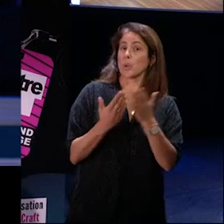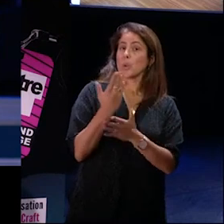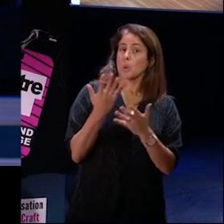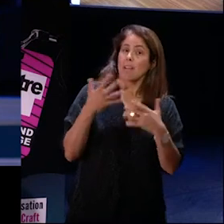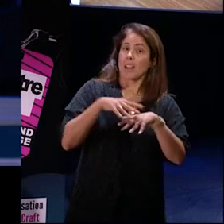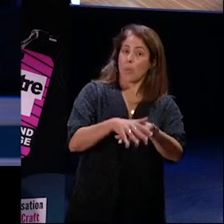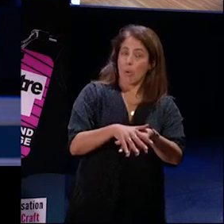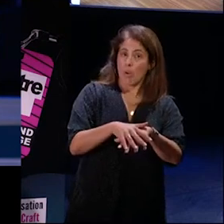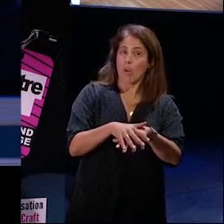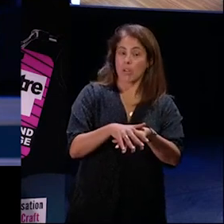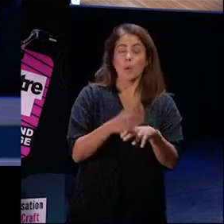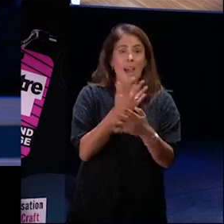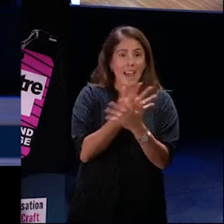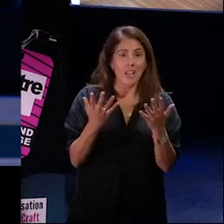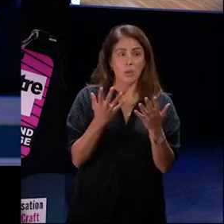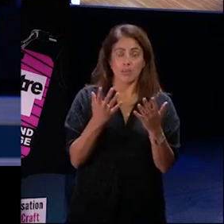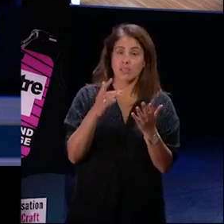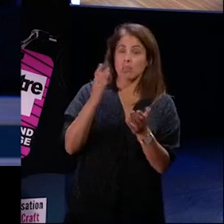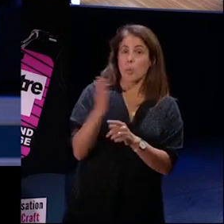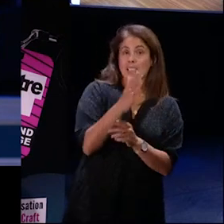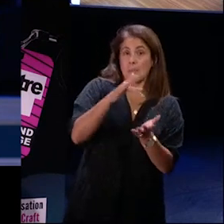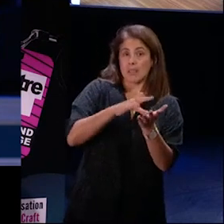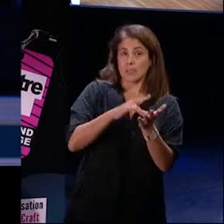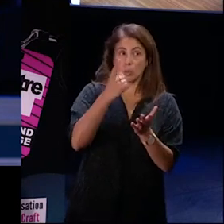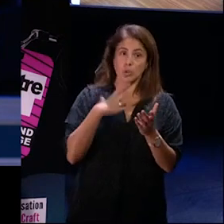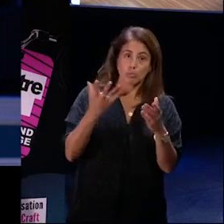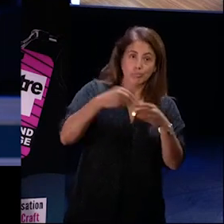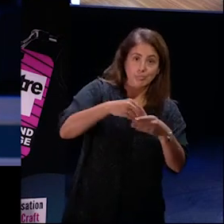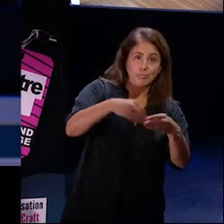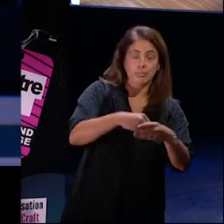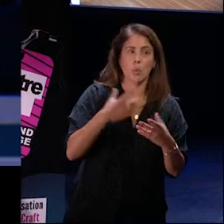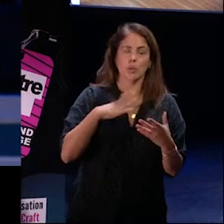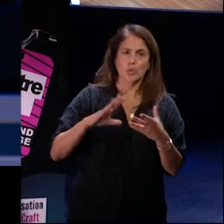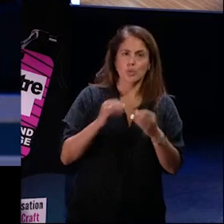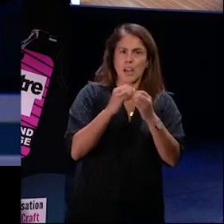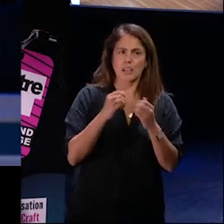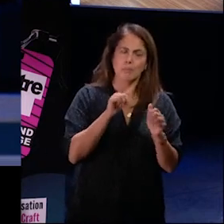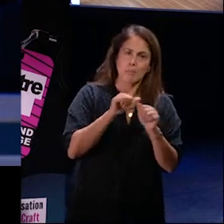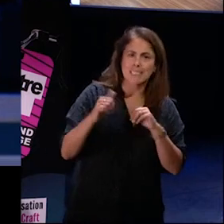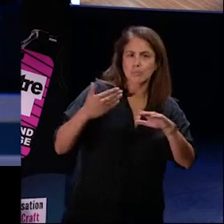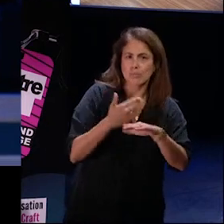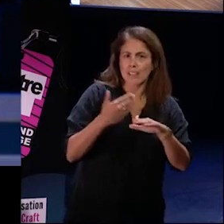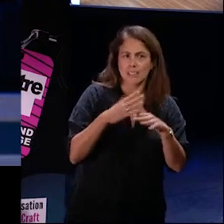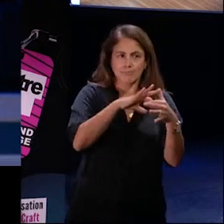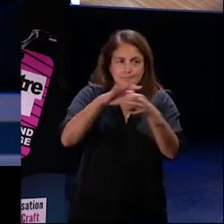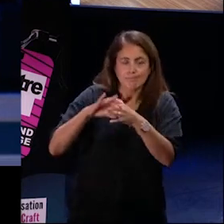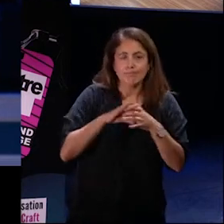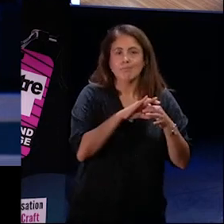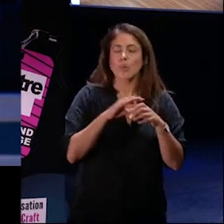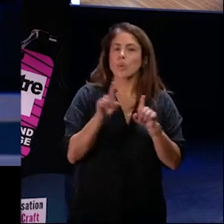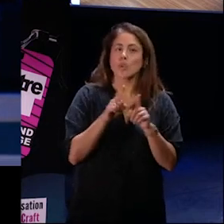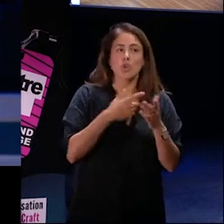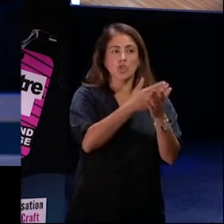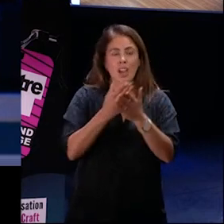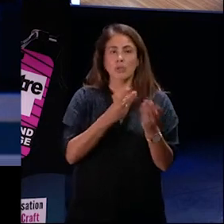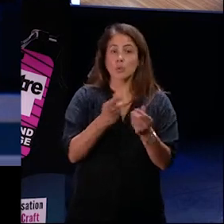individual or organisation in the arts in the West Midlands who wants to join to create a network to share best practices and resources and to hold